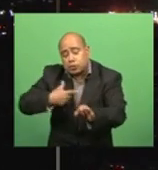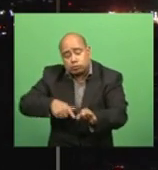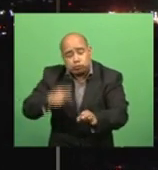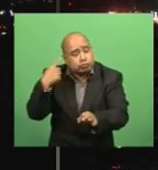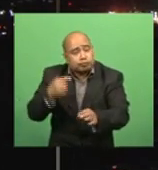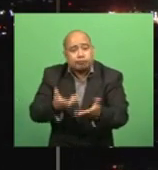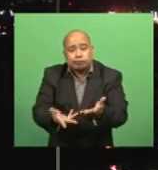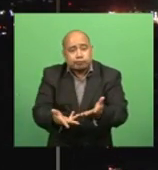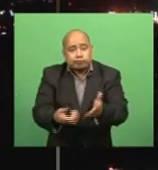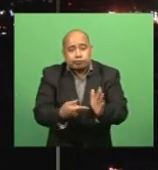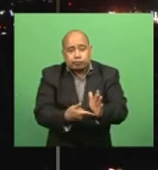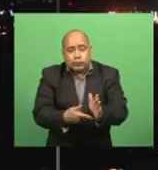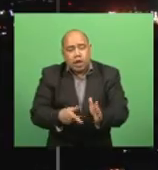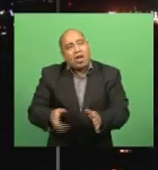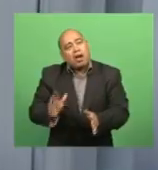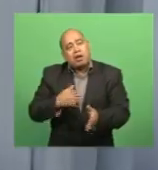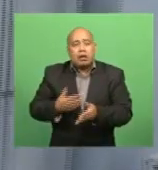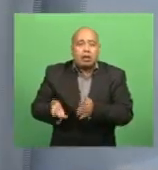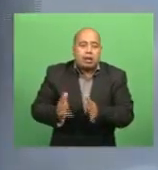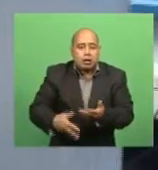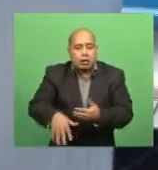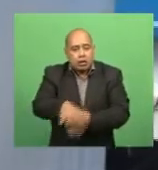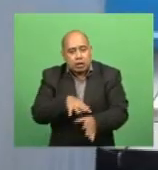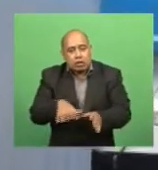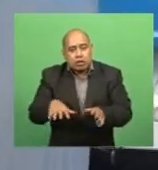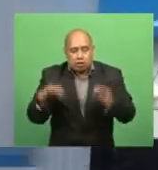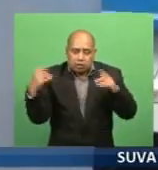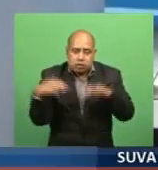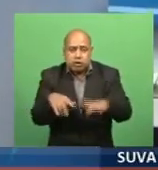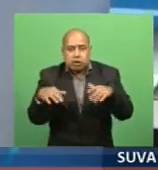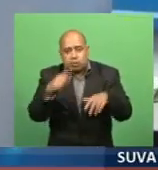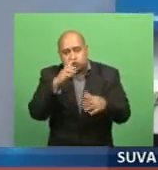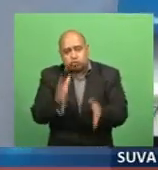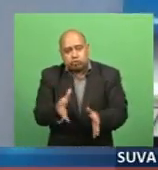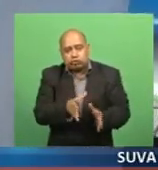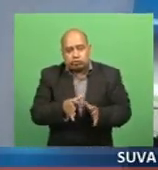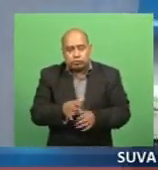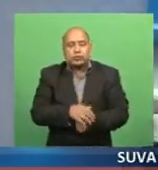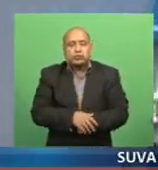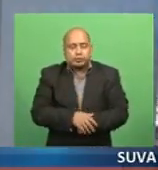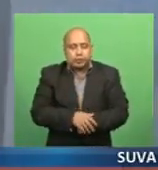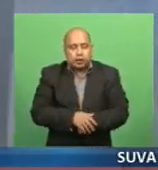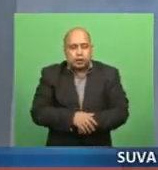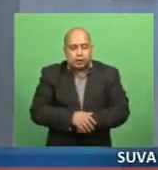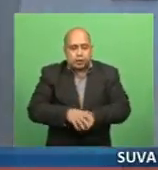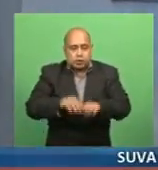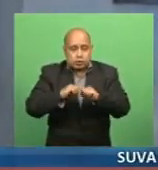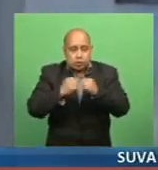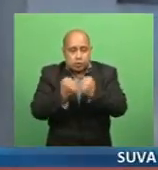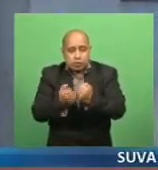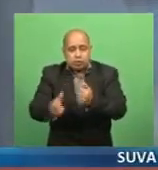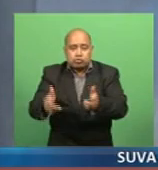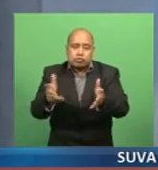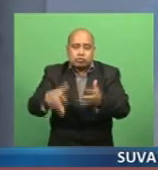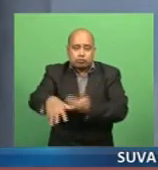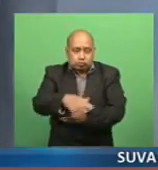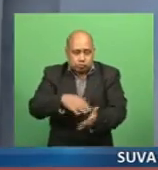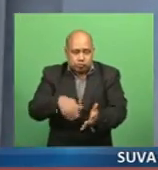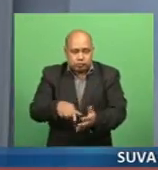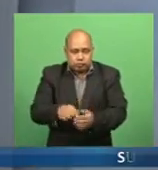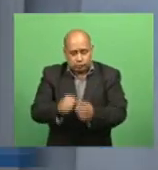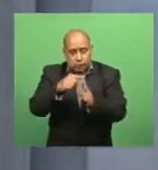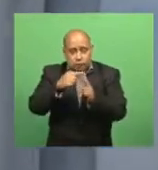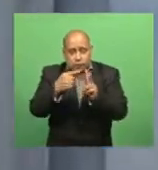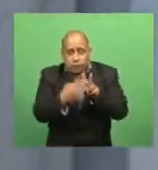Faria Begum has more. In the first case, Vasikali Mundu Kini Vosailangi, Sevenaya Vakadhengu and Choseteki Tangi